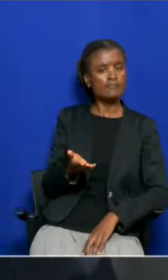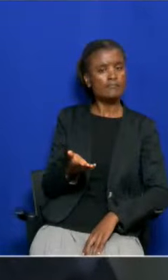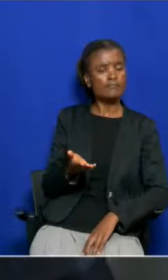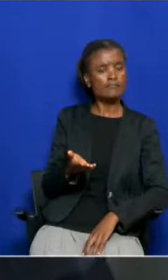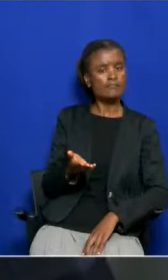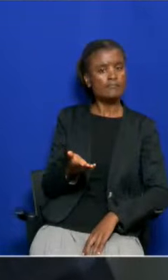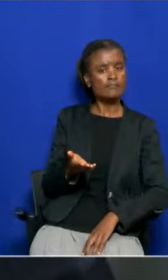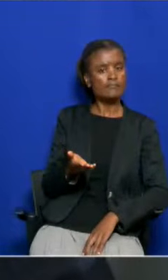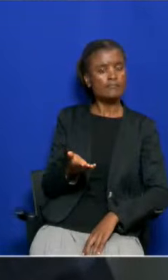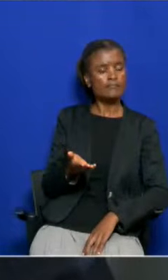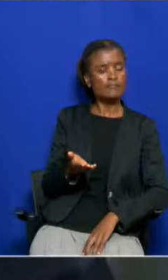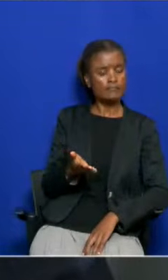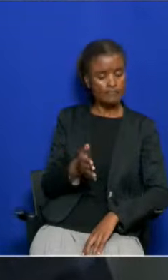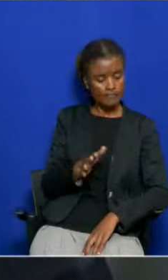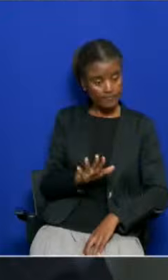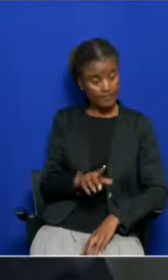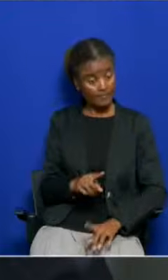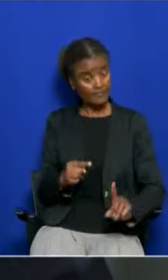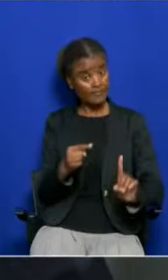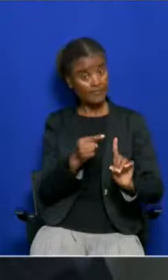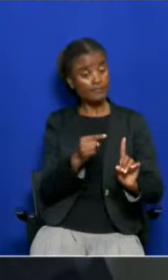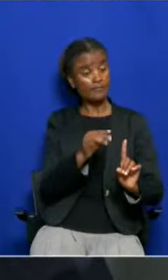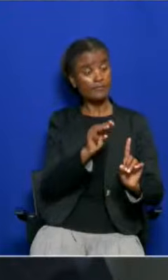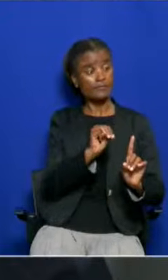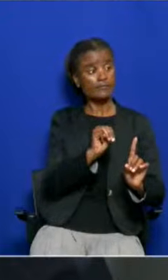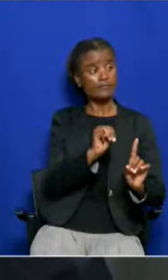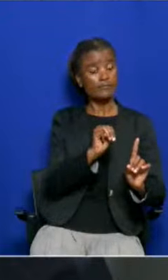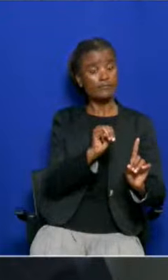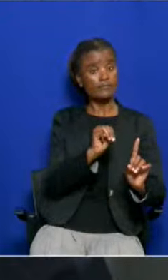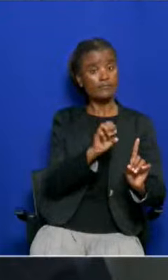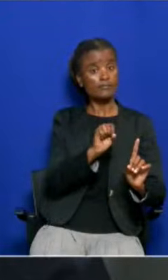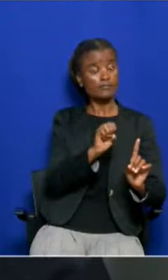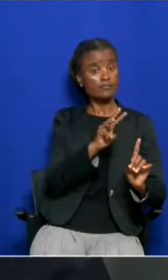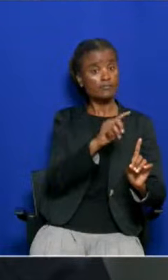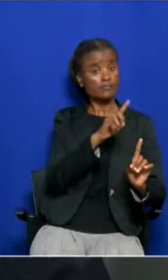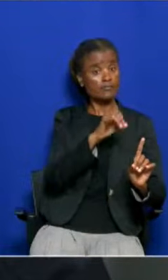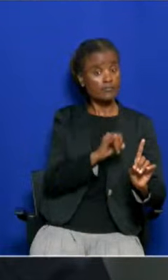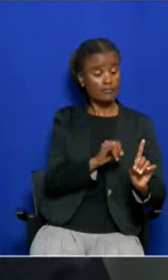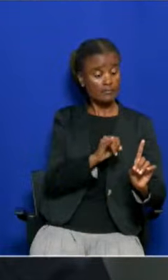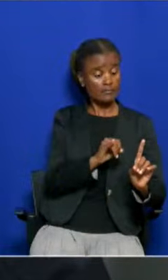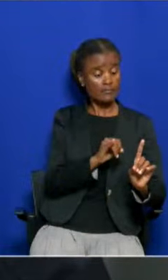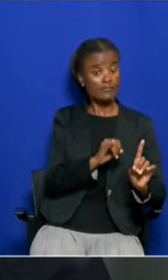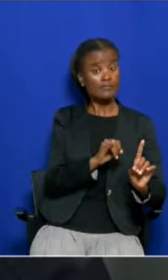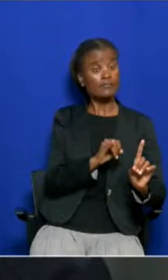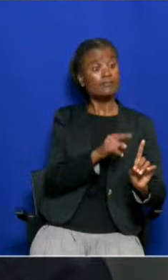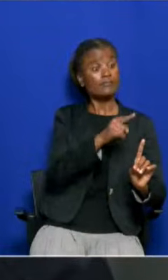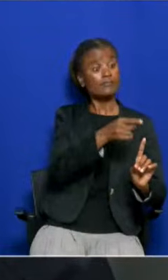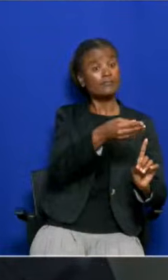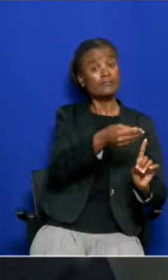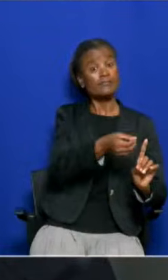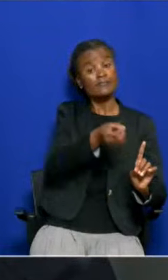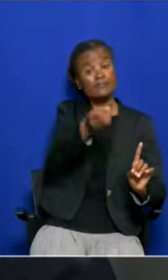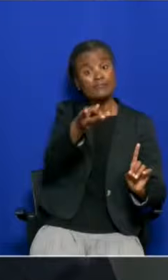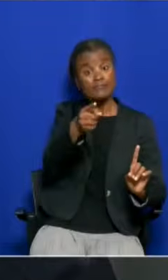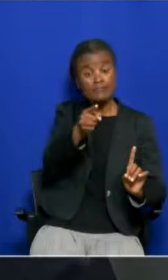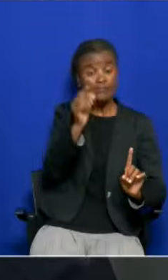Mr. Mkhwanazi wasn't giving you information, you were giving him information.